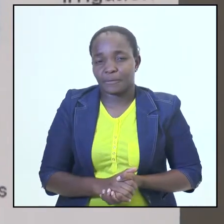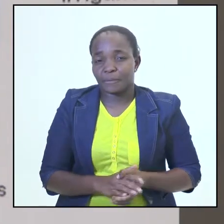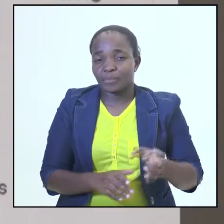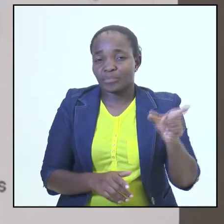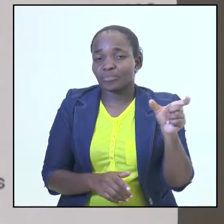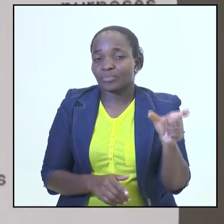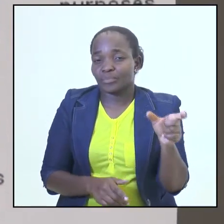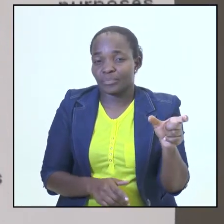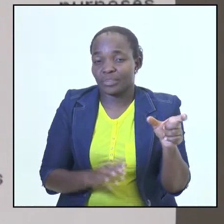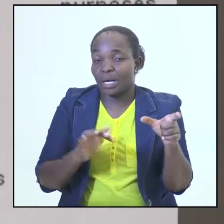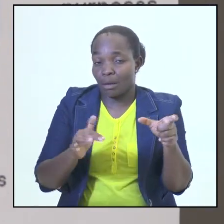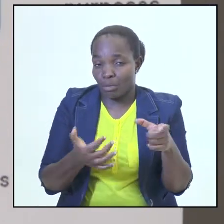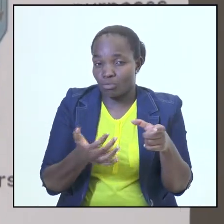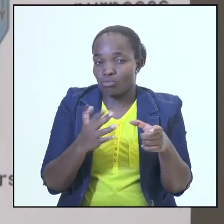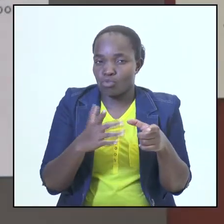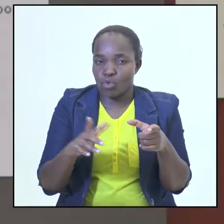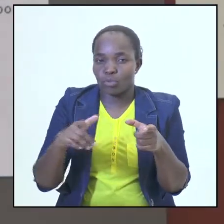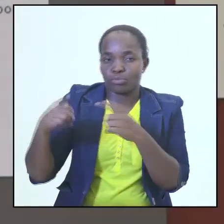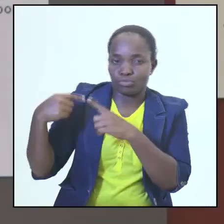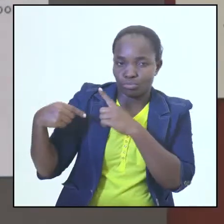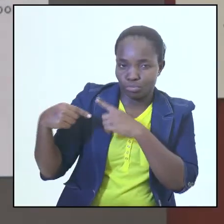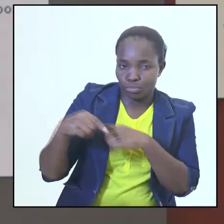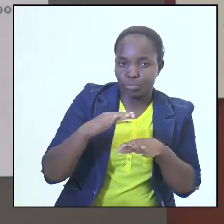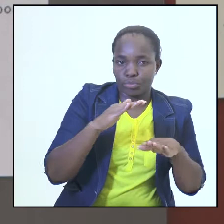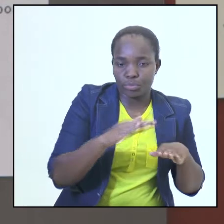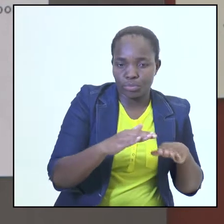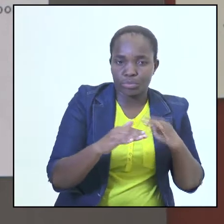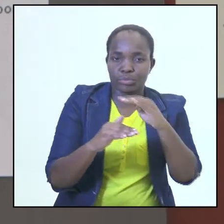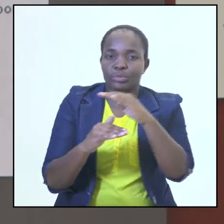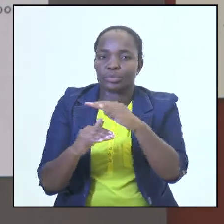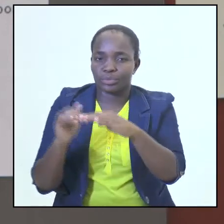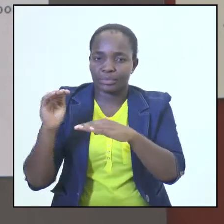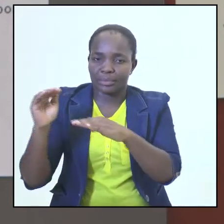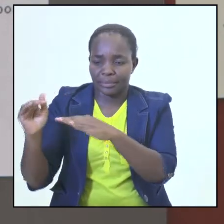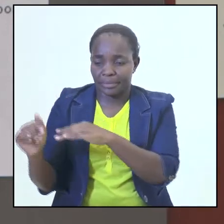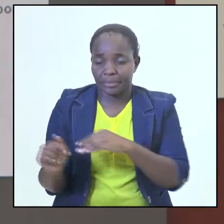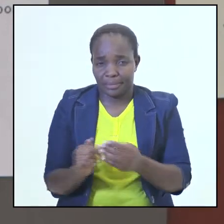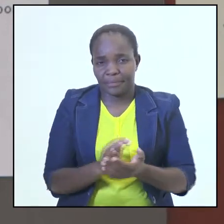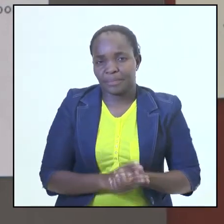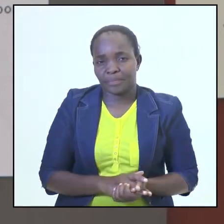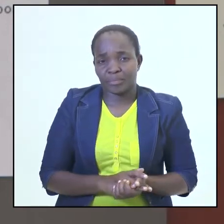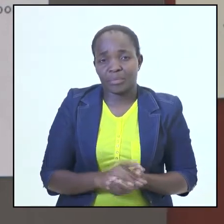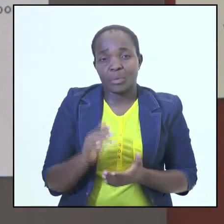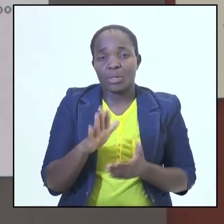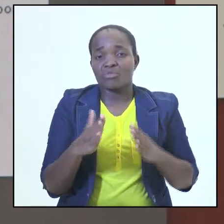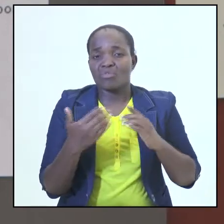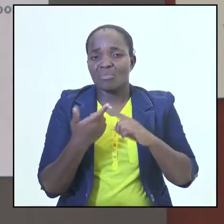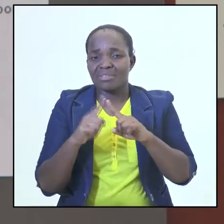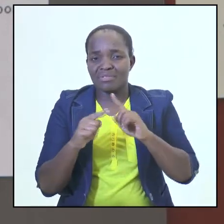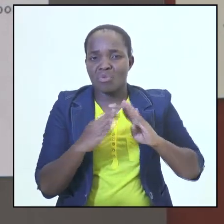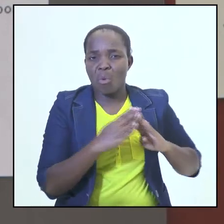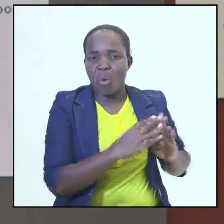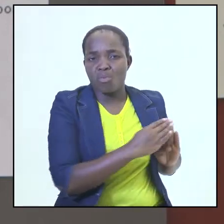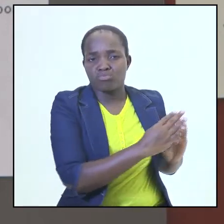This is how water recycling is done step by step. Water and raw sewage from residential areas